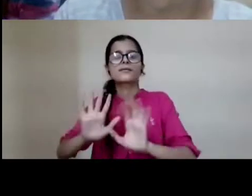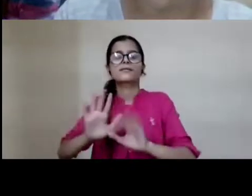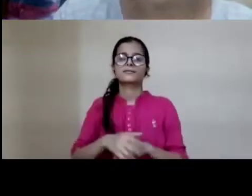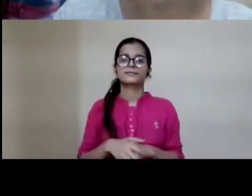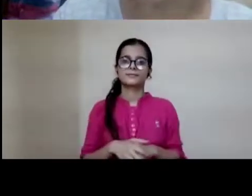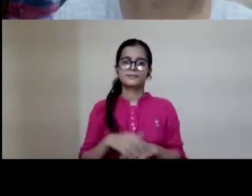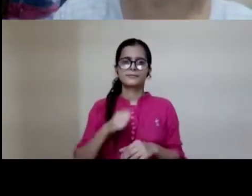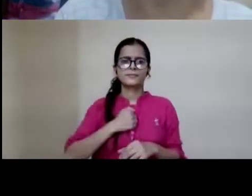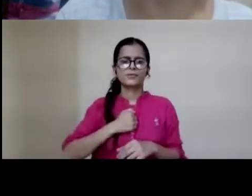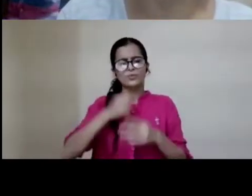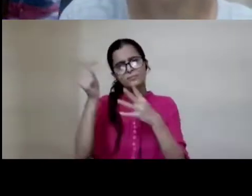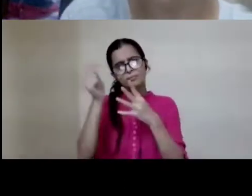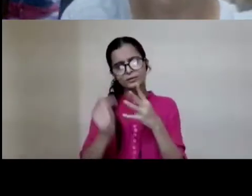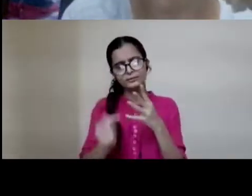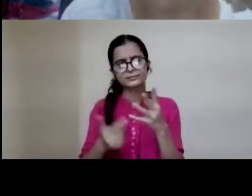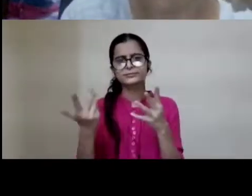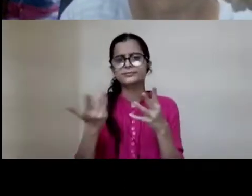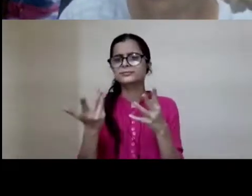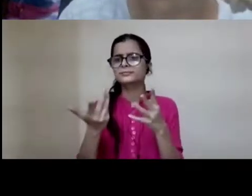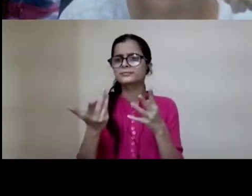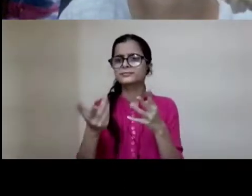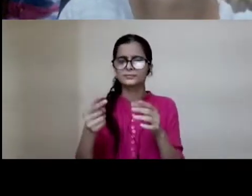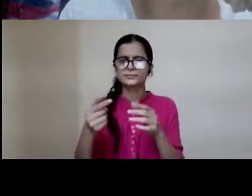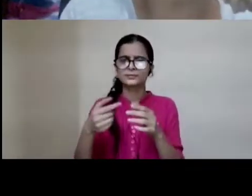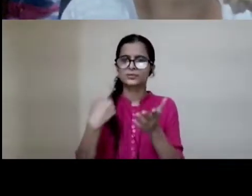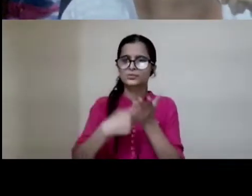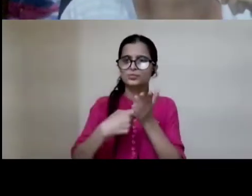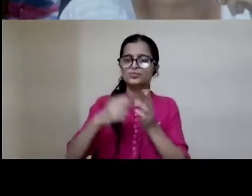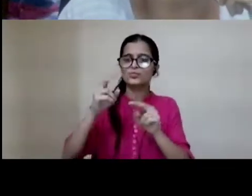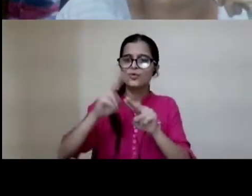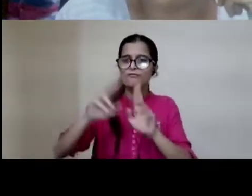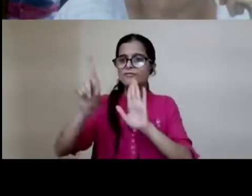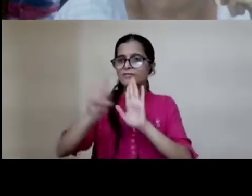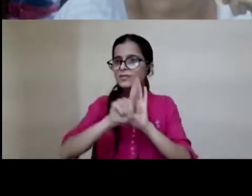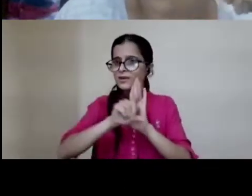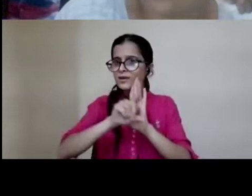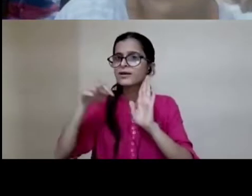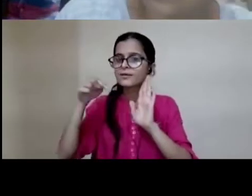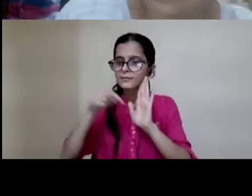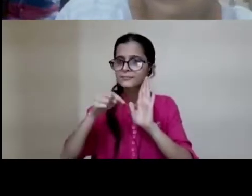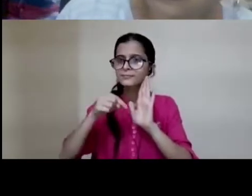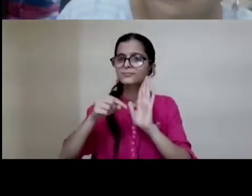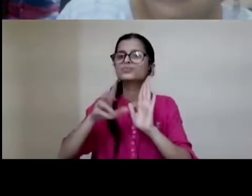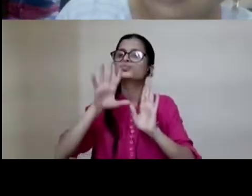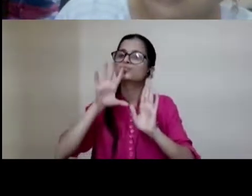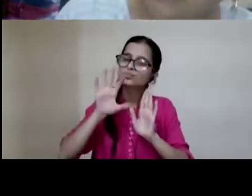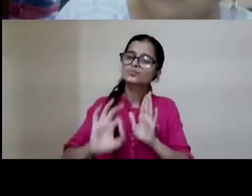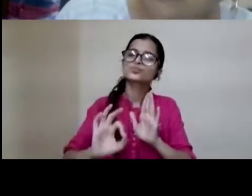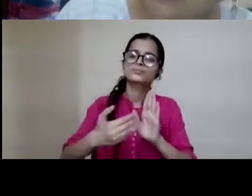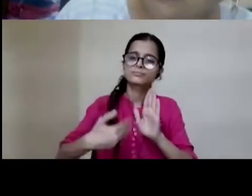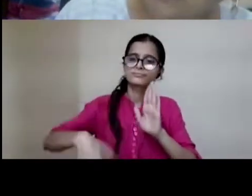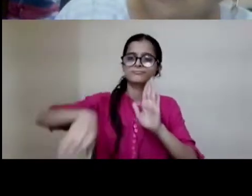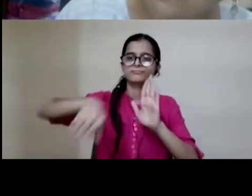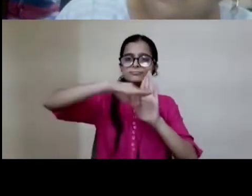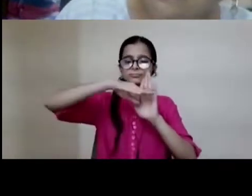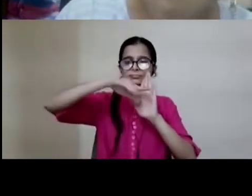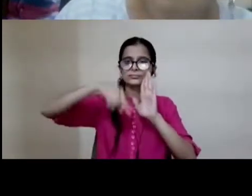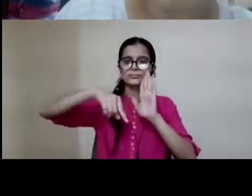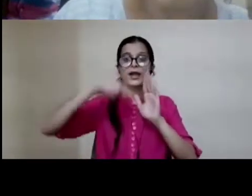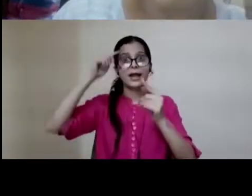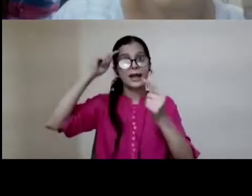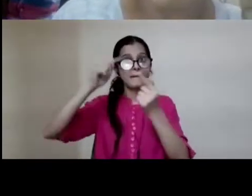The point somewhere is that, see, the rule of law is at one very core level is aimed at